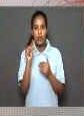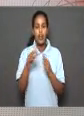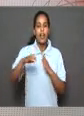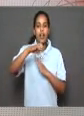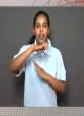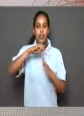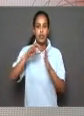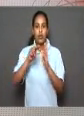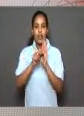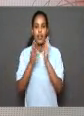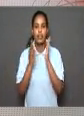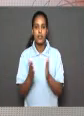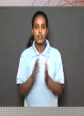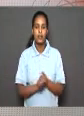smallest